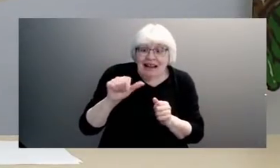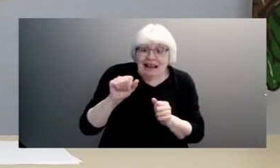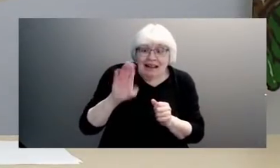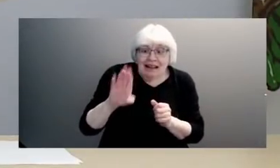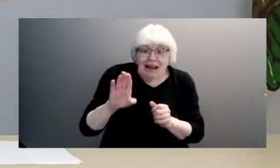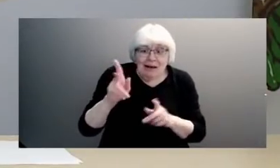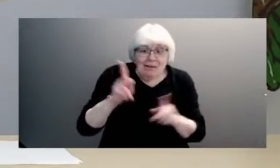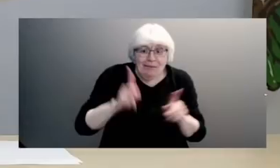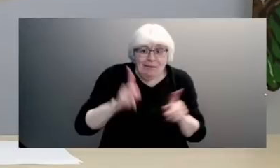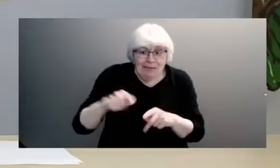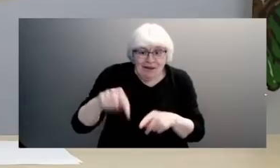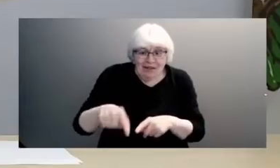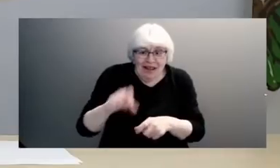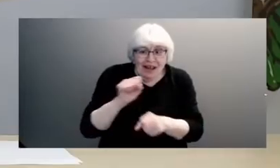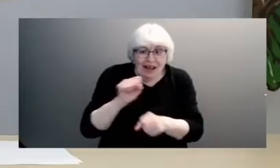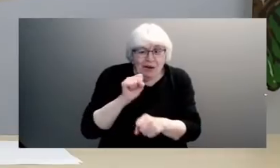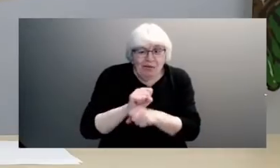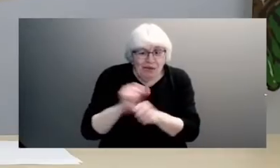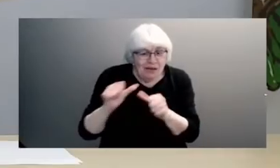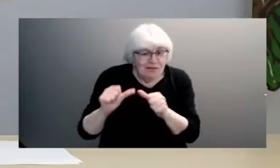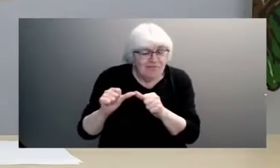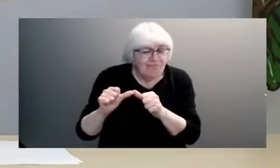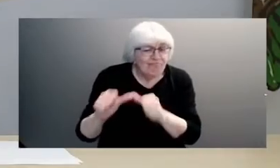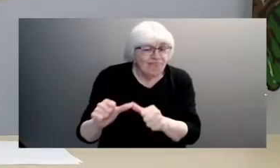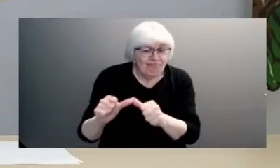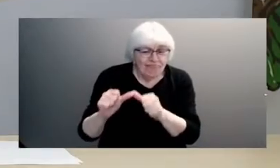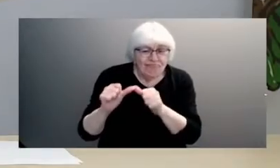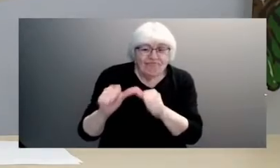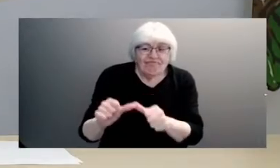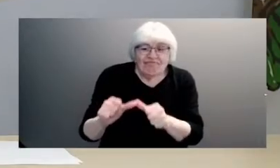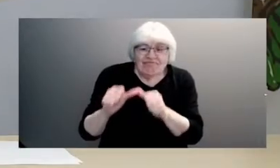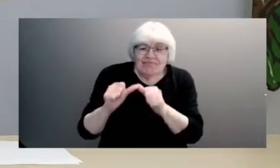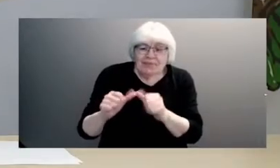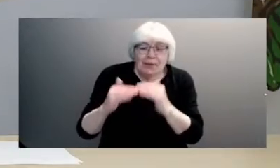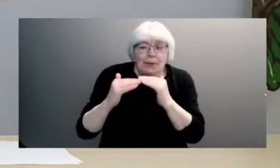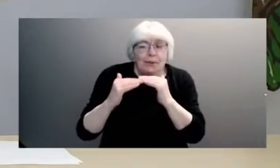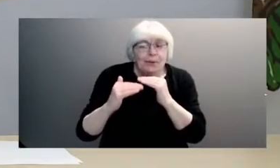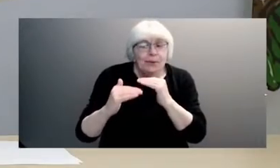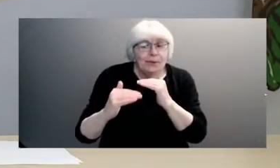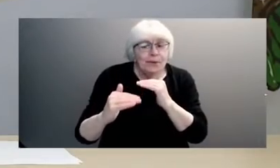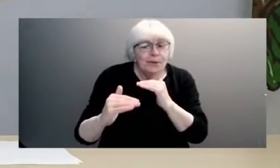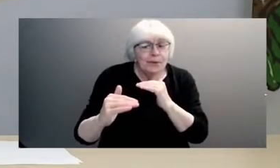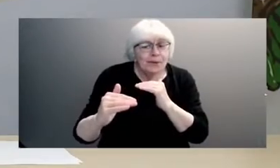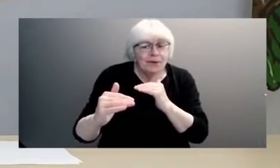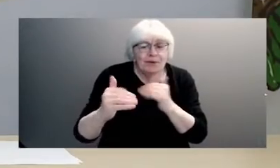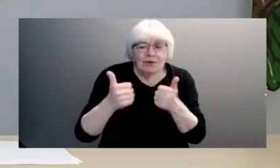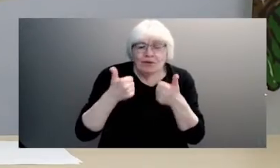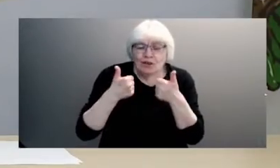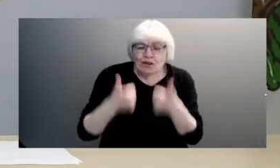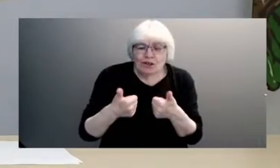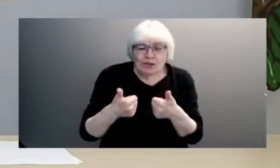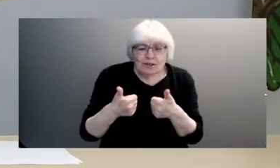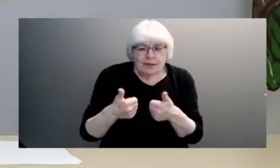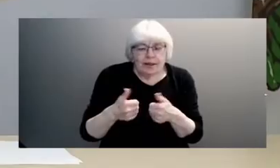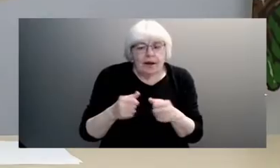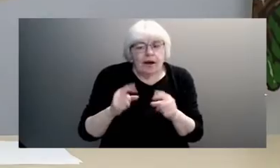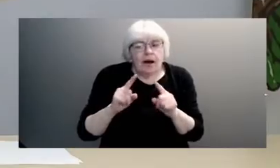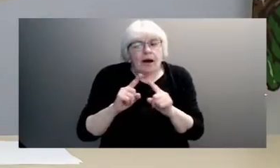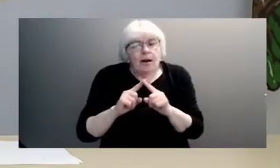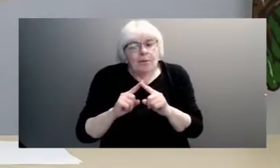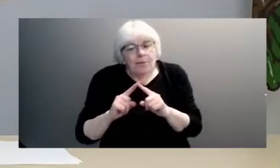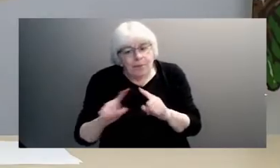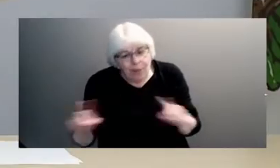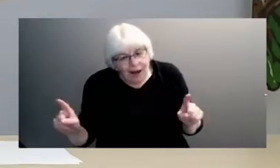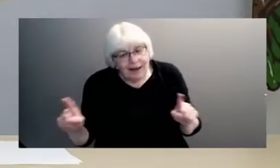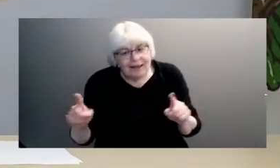if we can do everything we can to prevent that kind of pressure on the testing and the testers, I think that